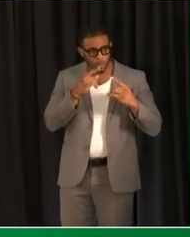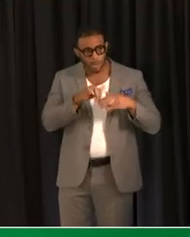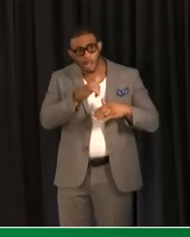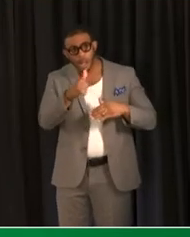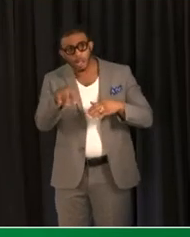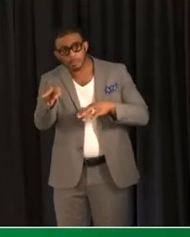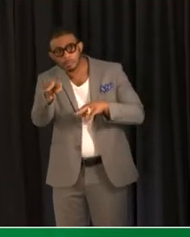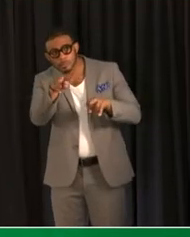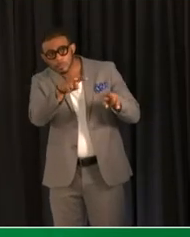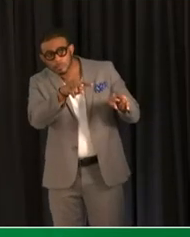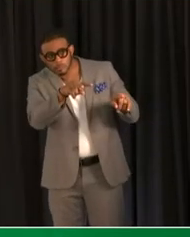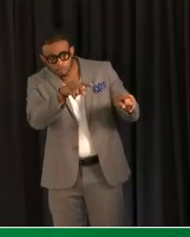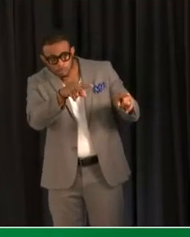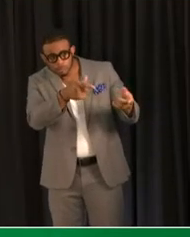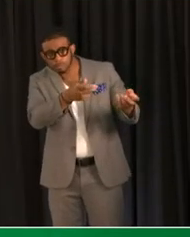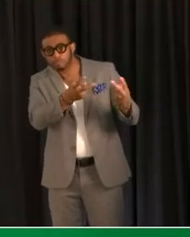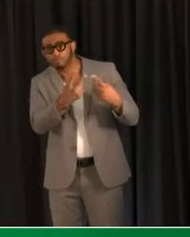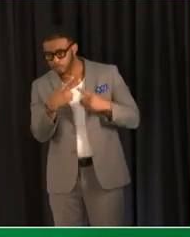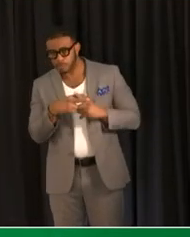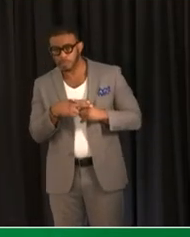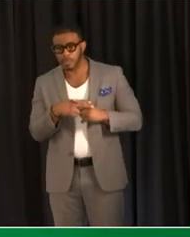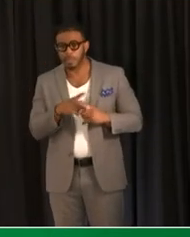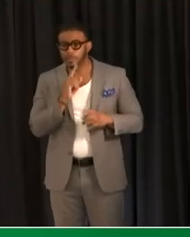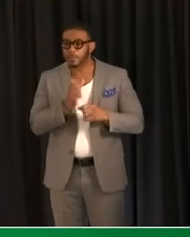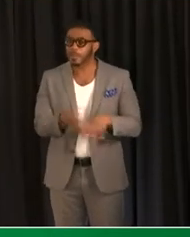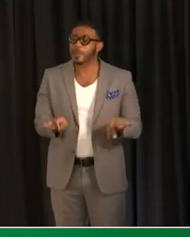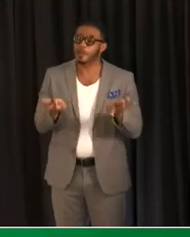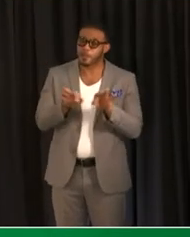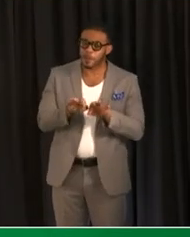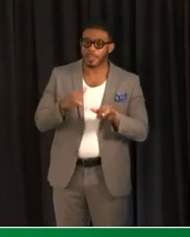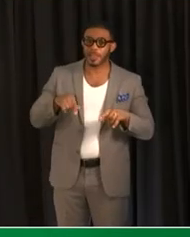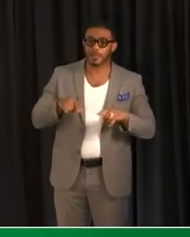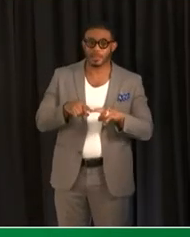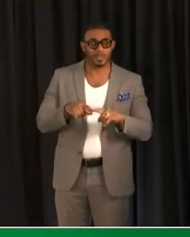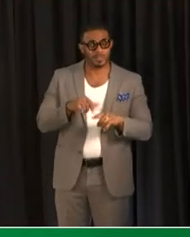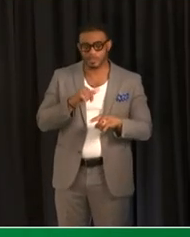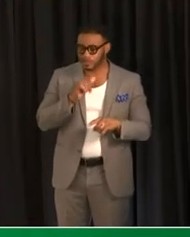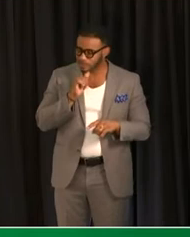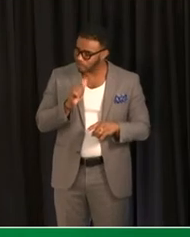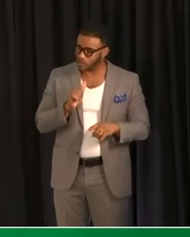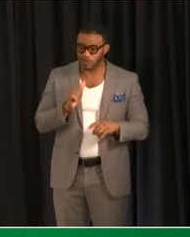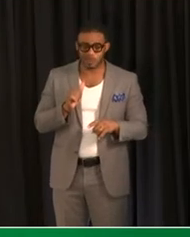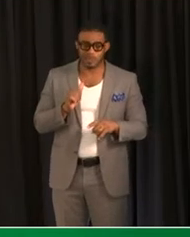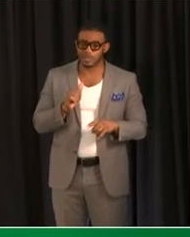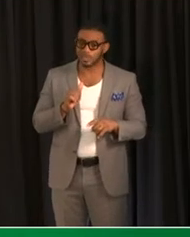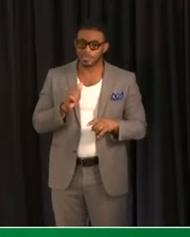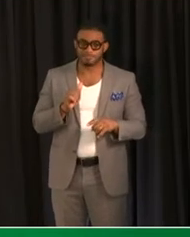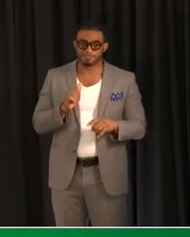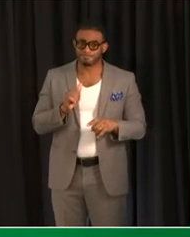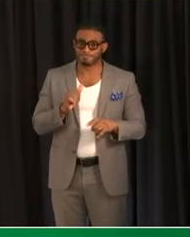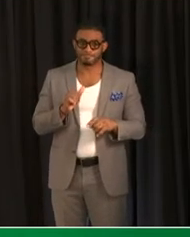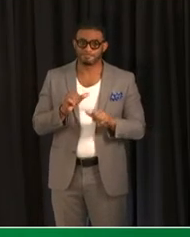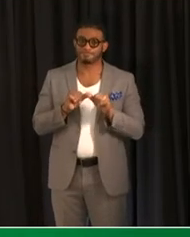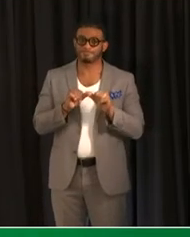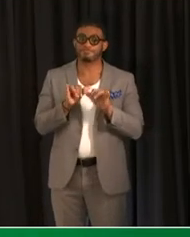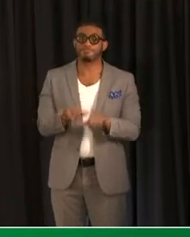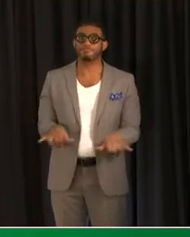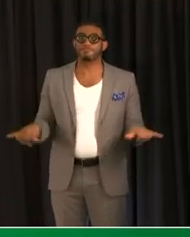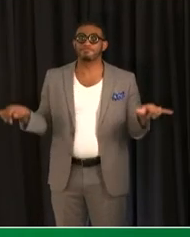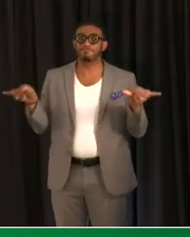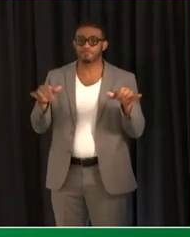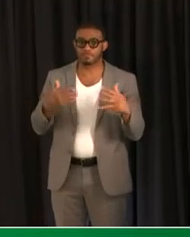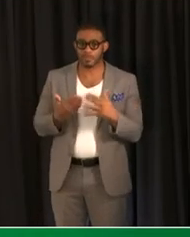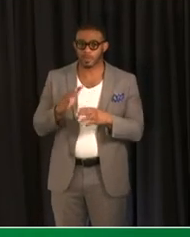that are working in any of the other wards. This is really important that we don't maintain the